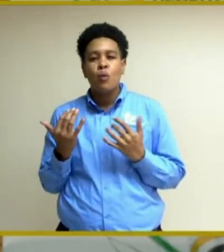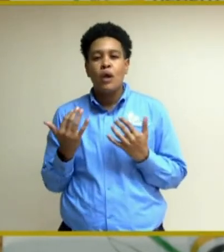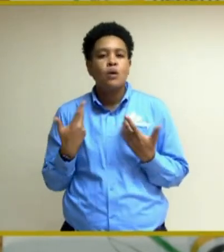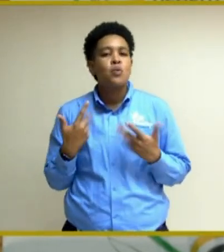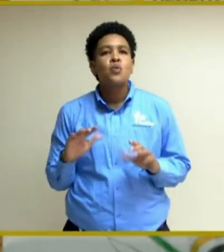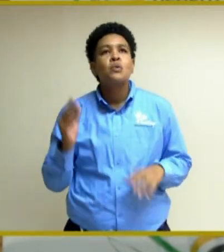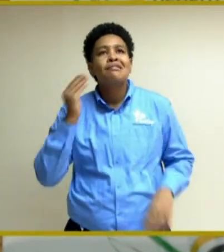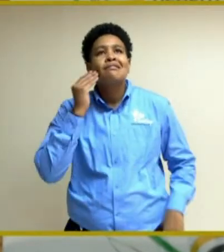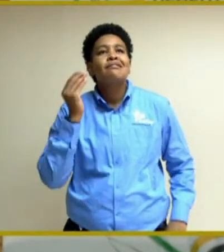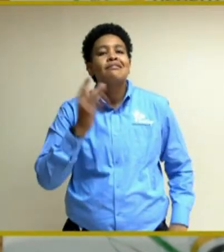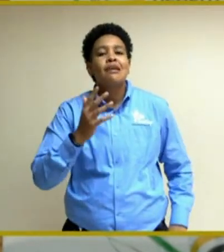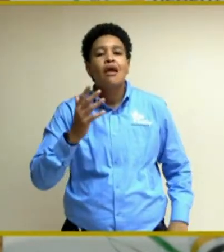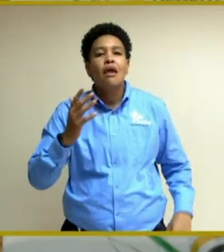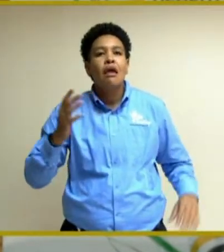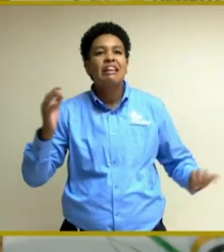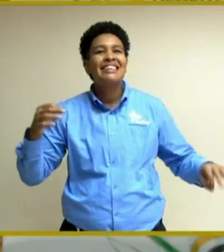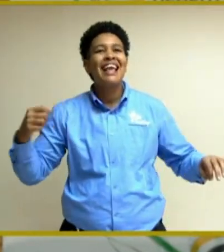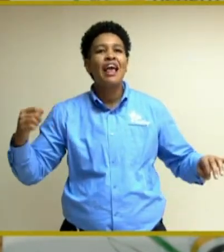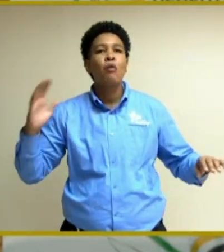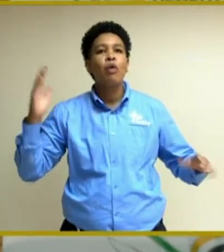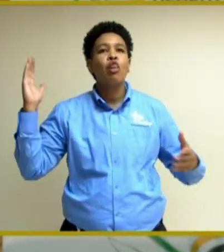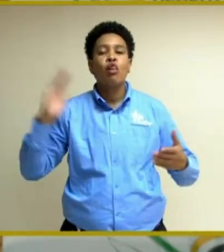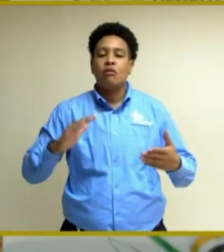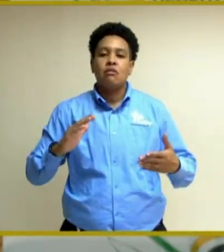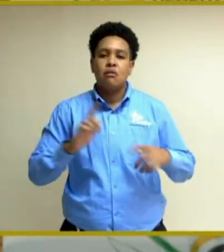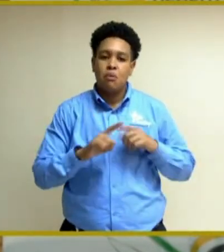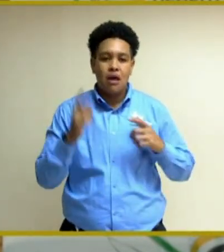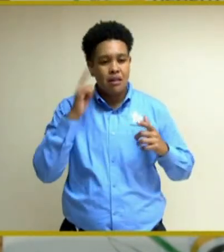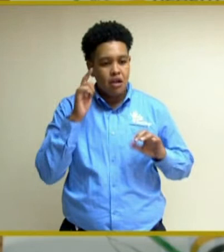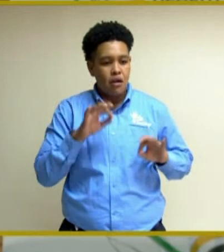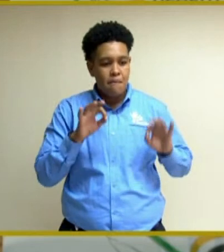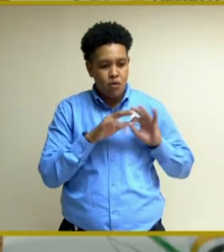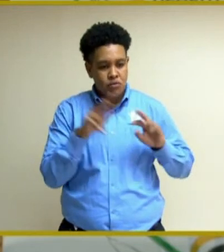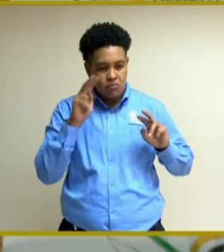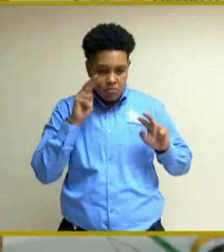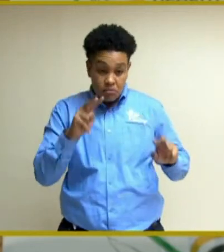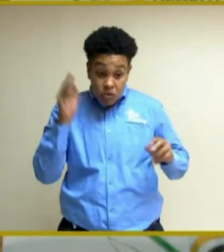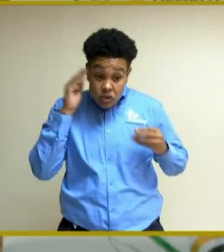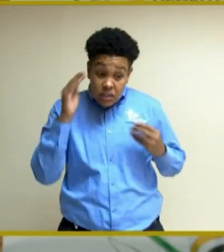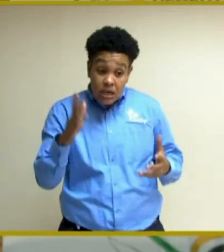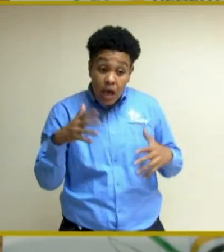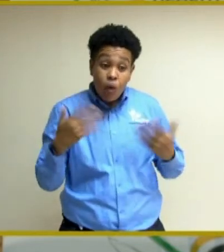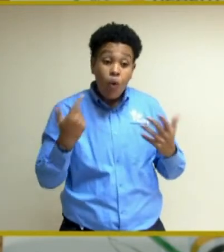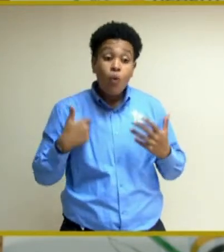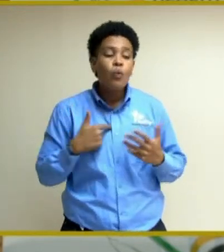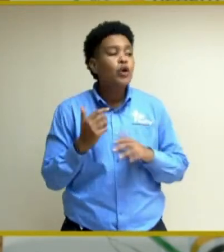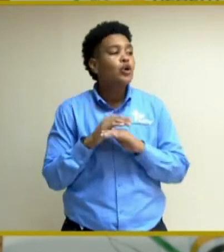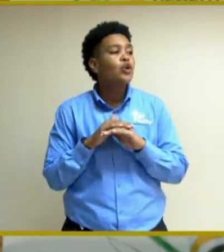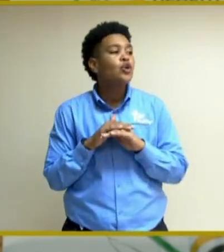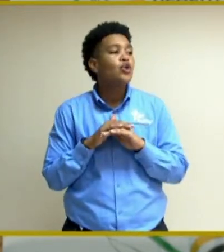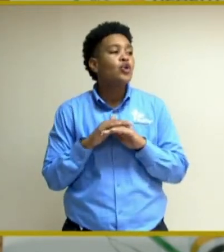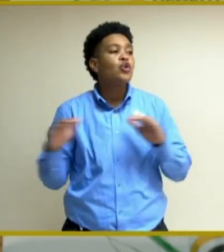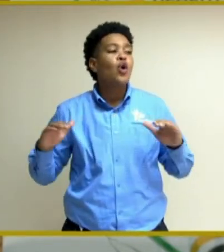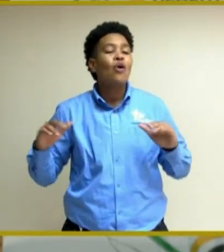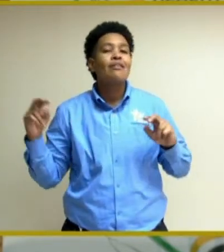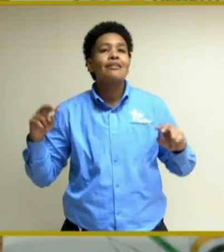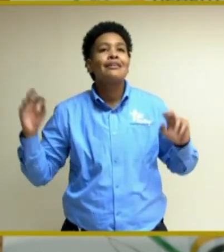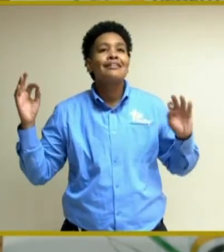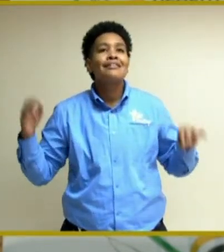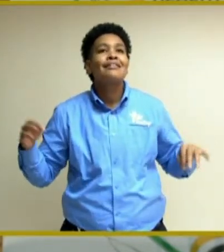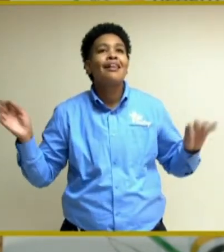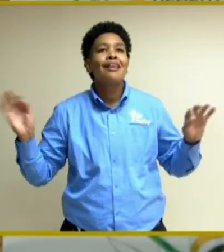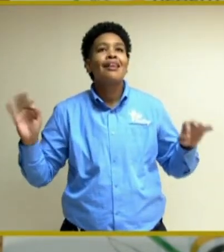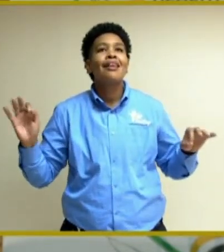to say it in a very conclusive way. But I think it's very important just to say that we do not take these